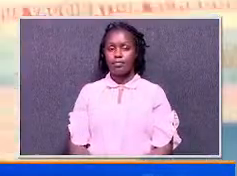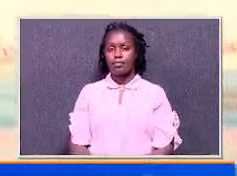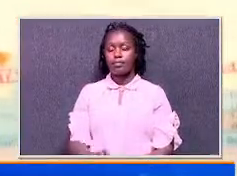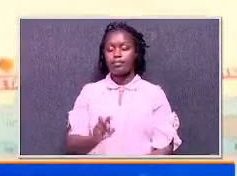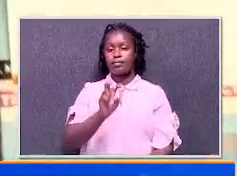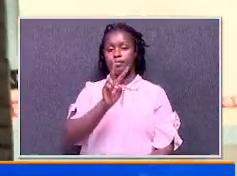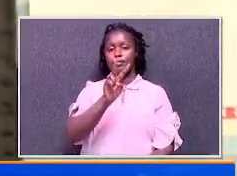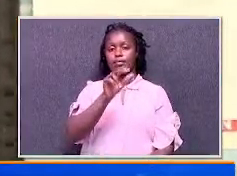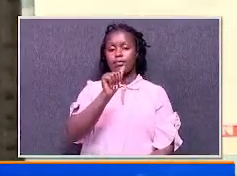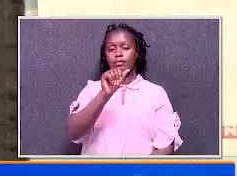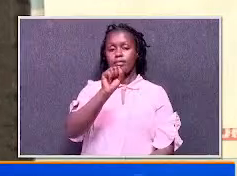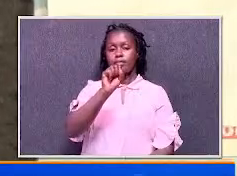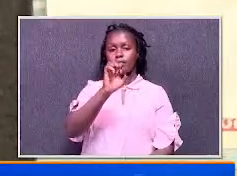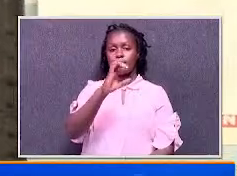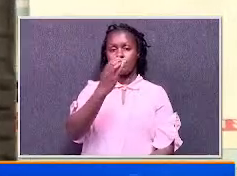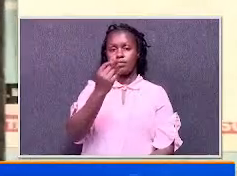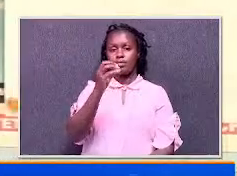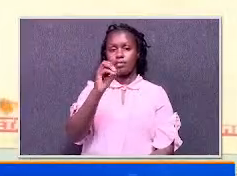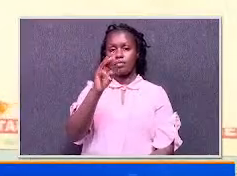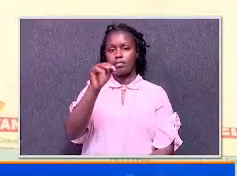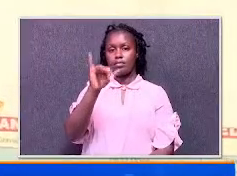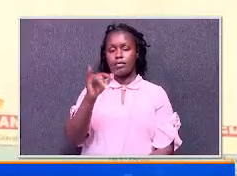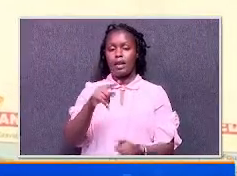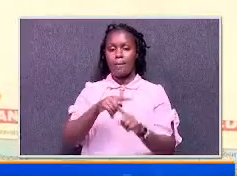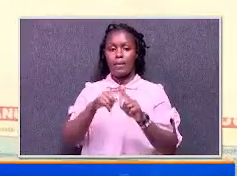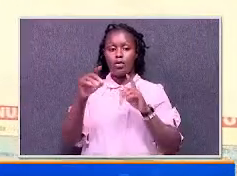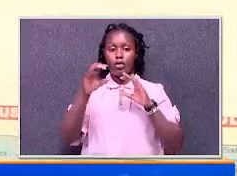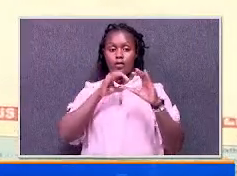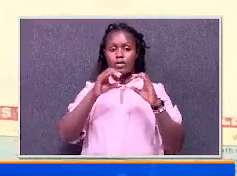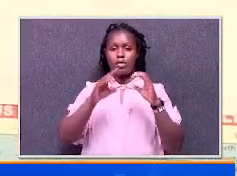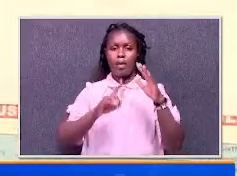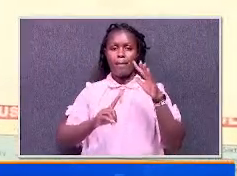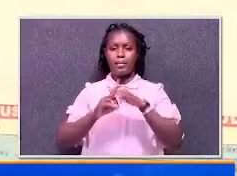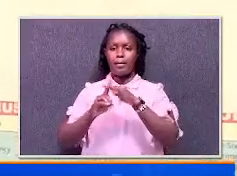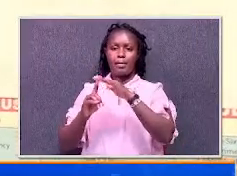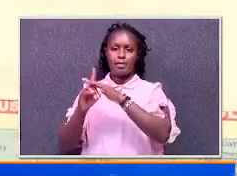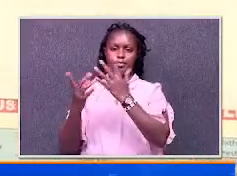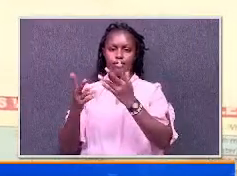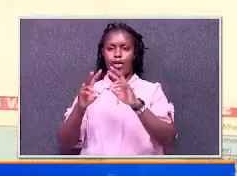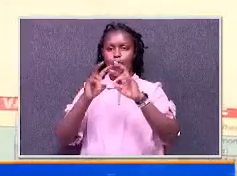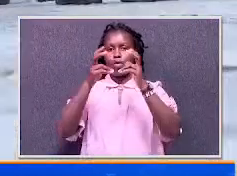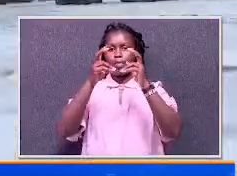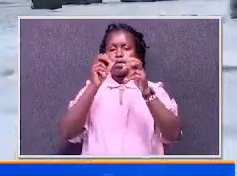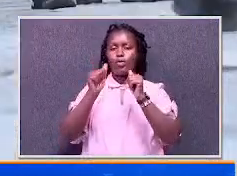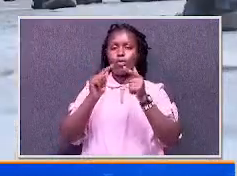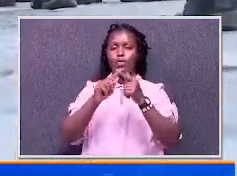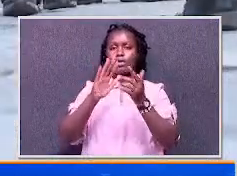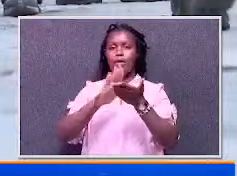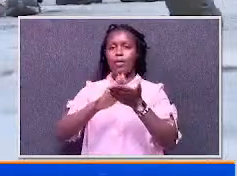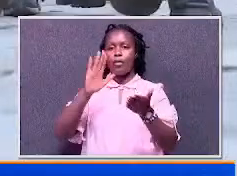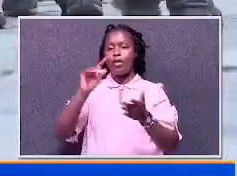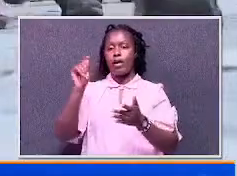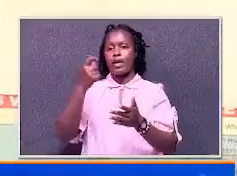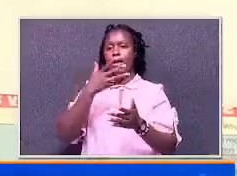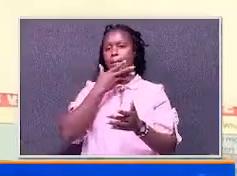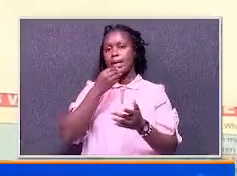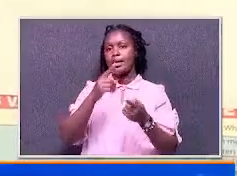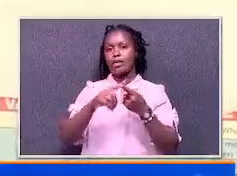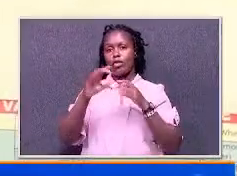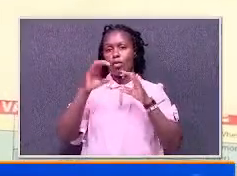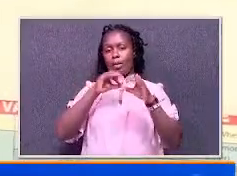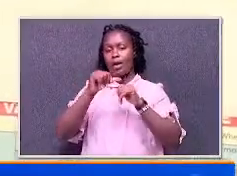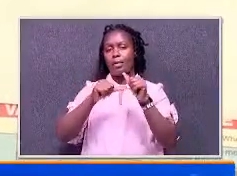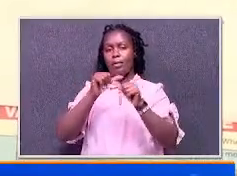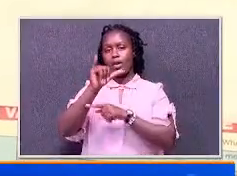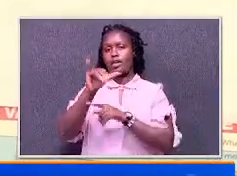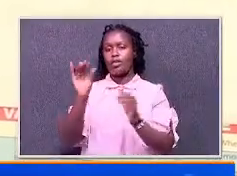Vasectomy. Although this conversation crops up often, it is still a topic that most Kenyan men are out of touch with. This